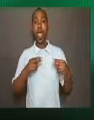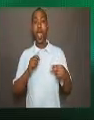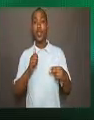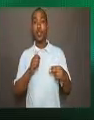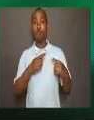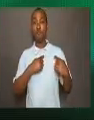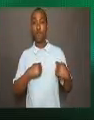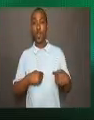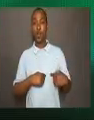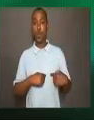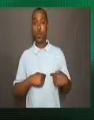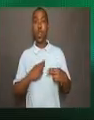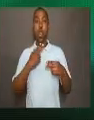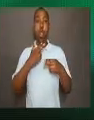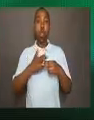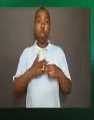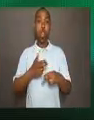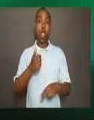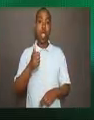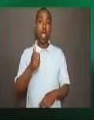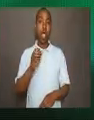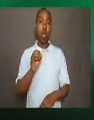heart, called the aorta.